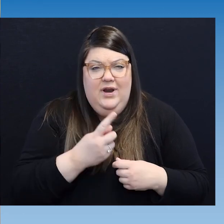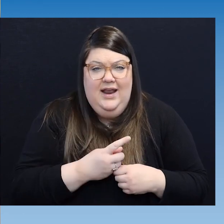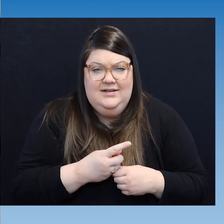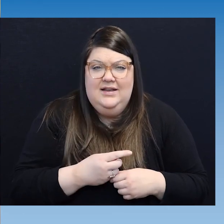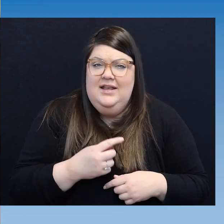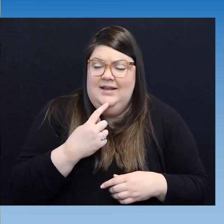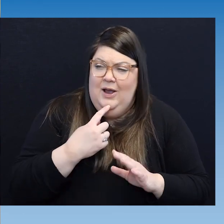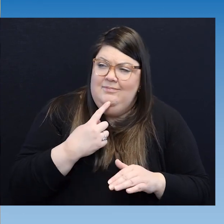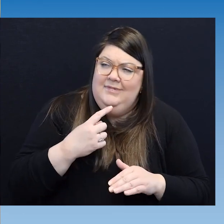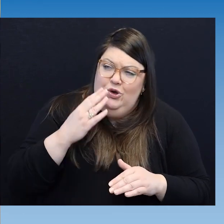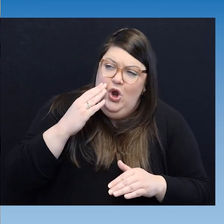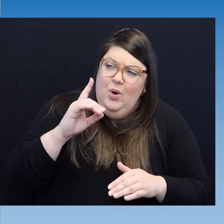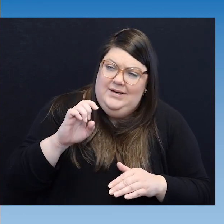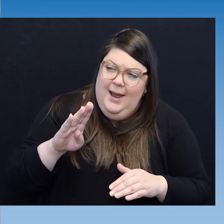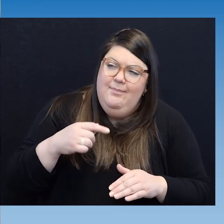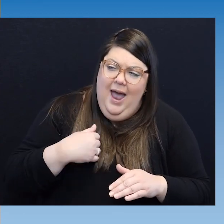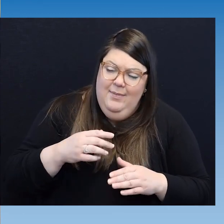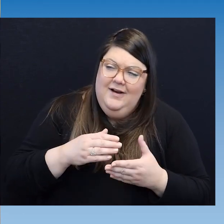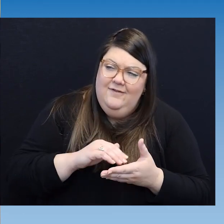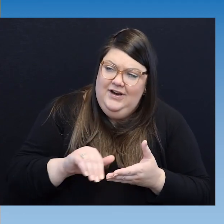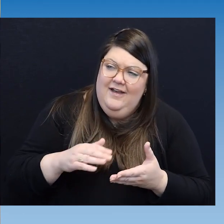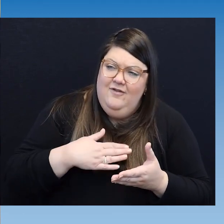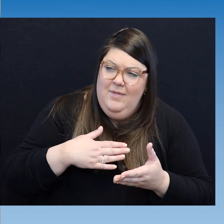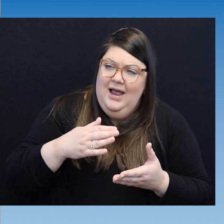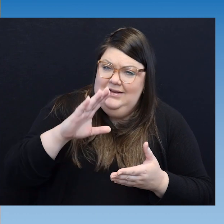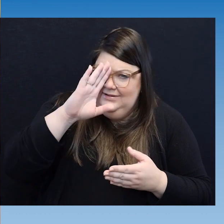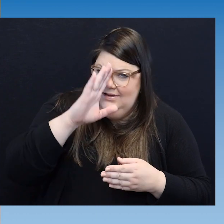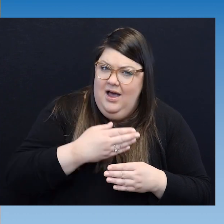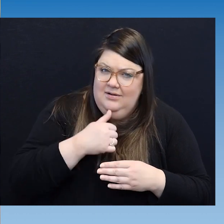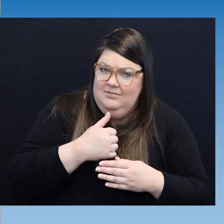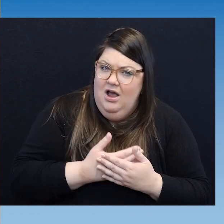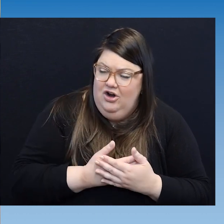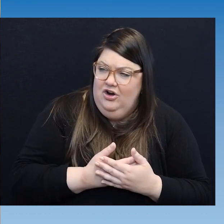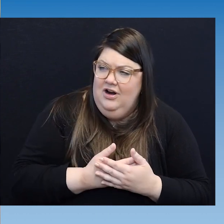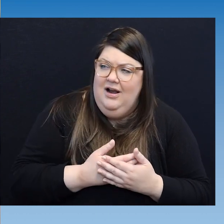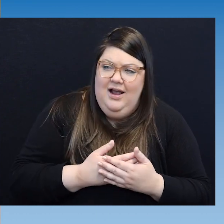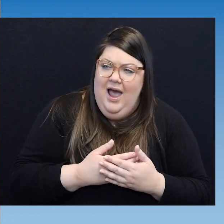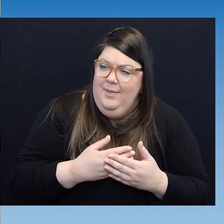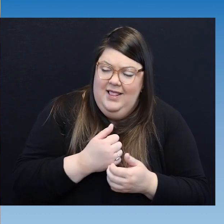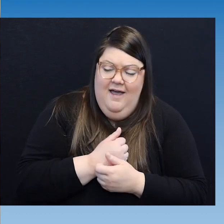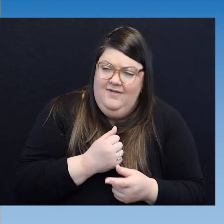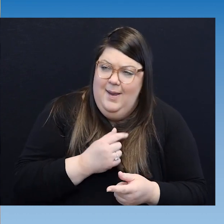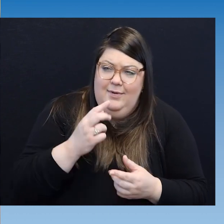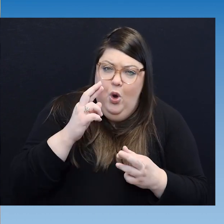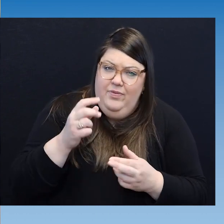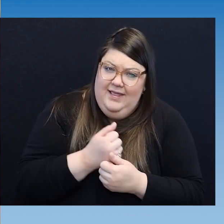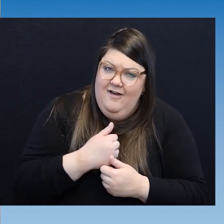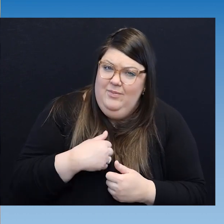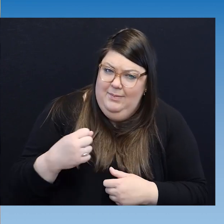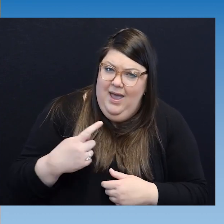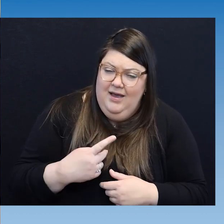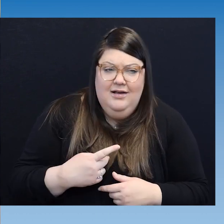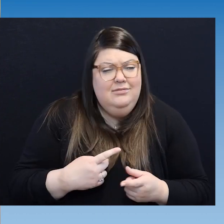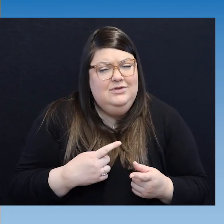my son. It doesn't even matter no more. I'm going to love them and just hope that they love me, you know? So, I mean, it's so important not to hold